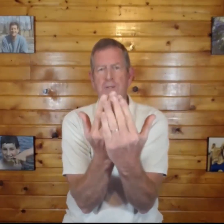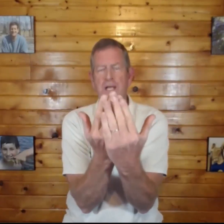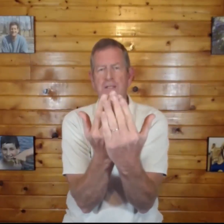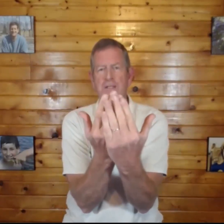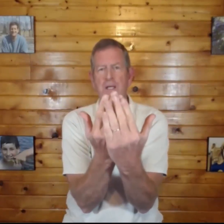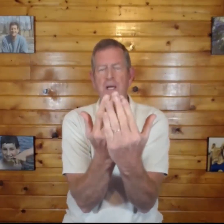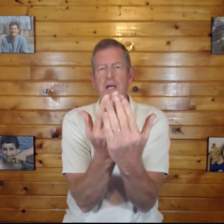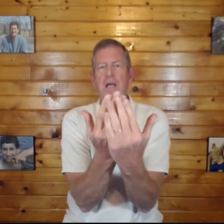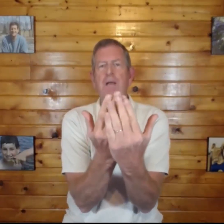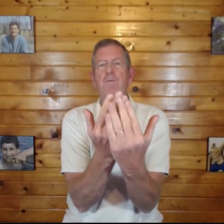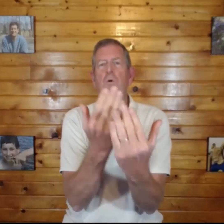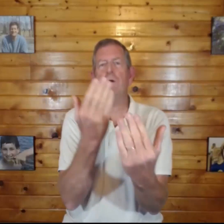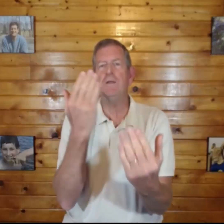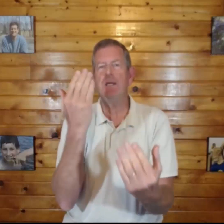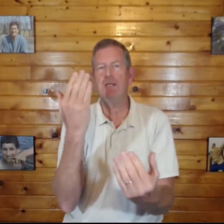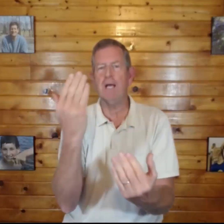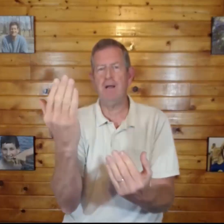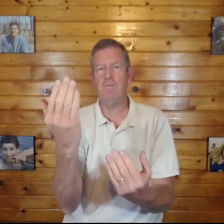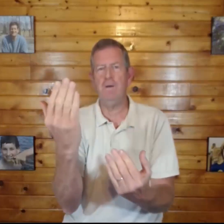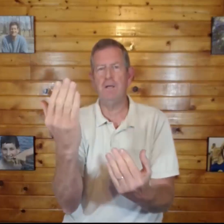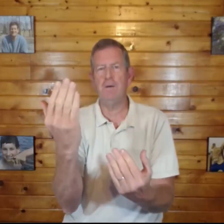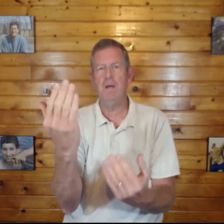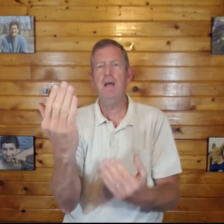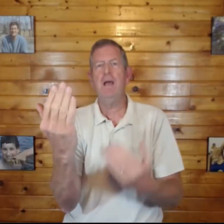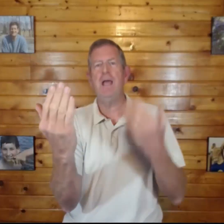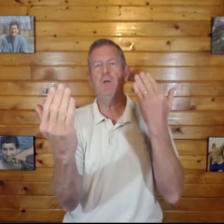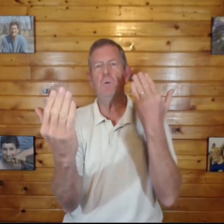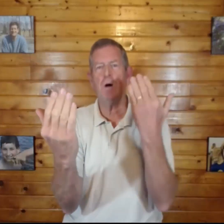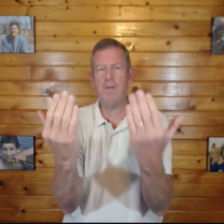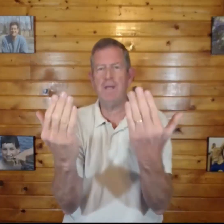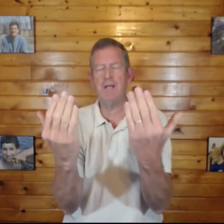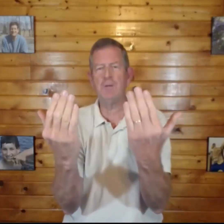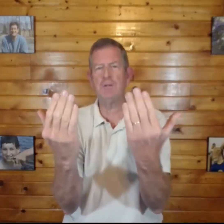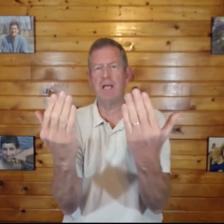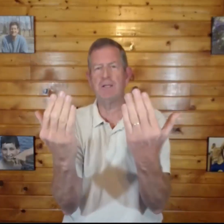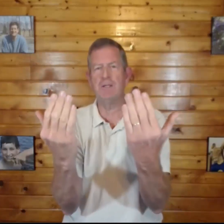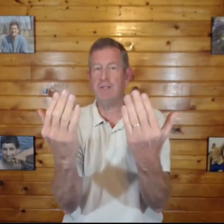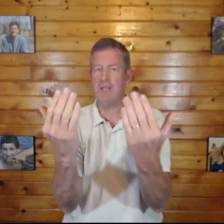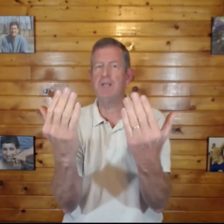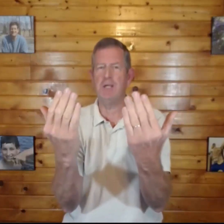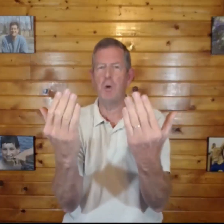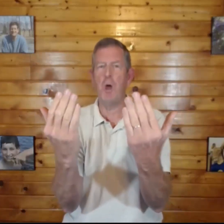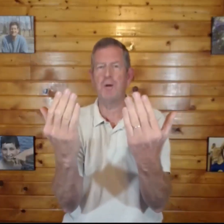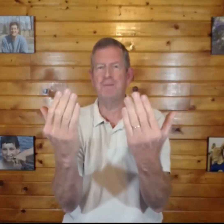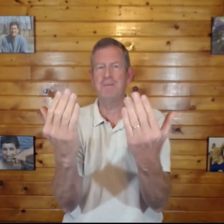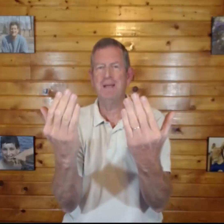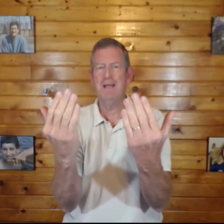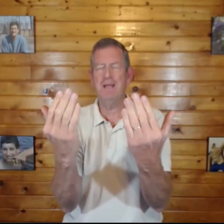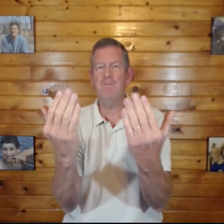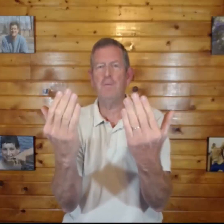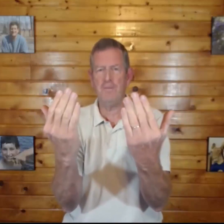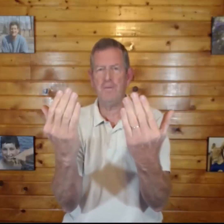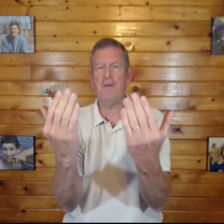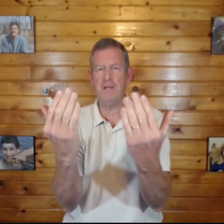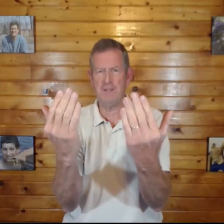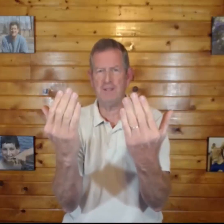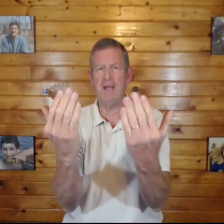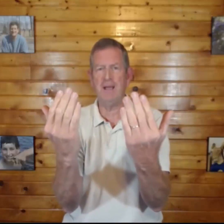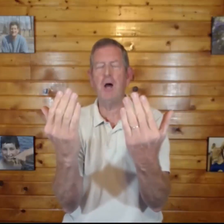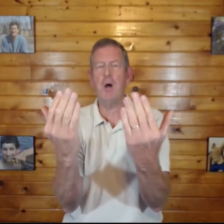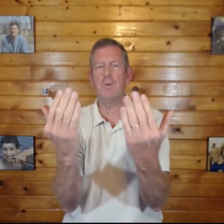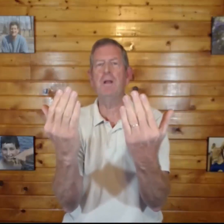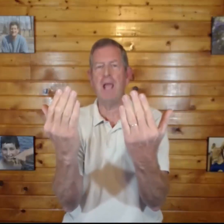the exercises. If you look at the entire video and do all the exercises, it's going to take you longer than 45